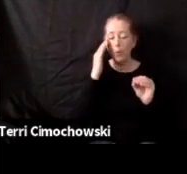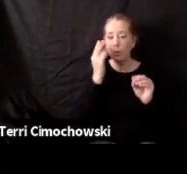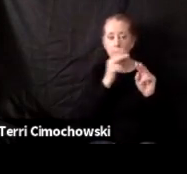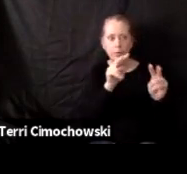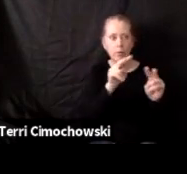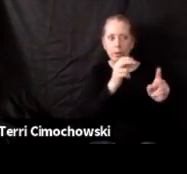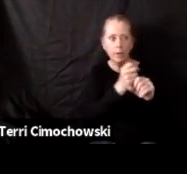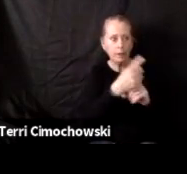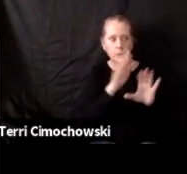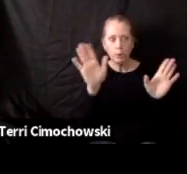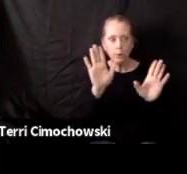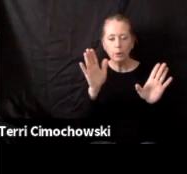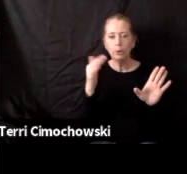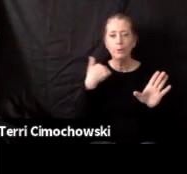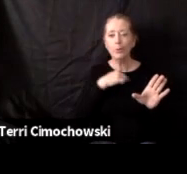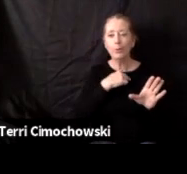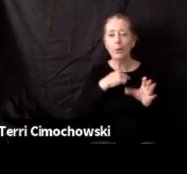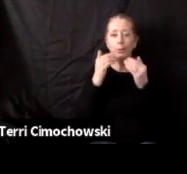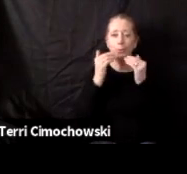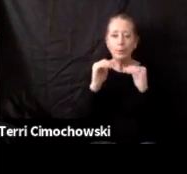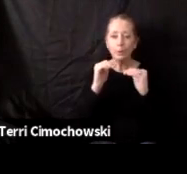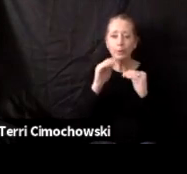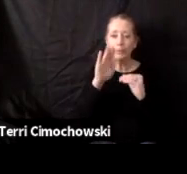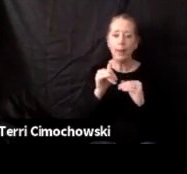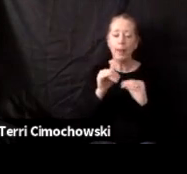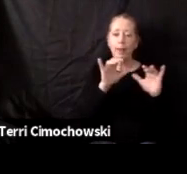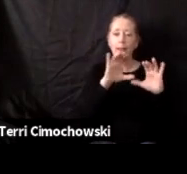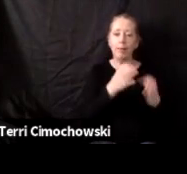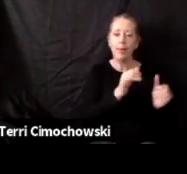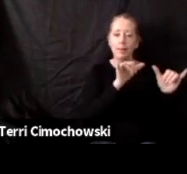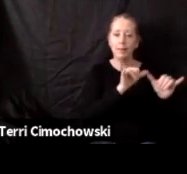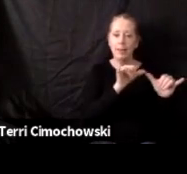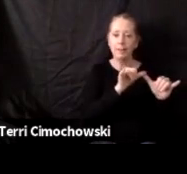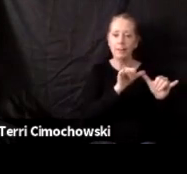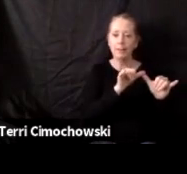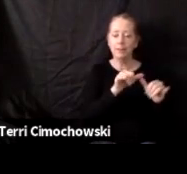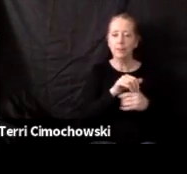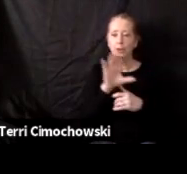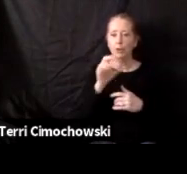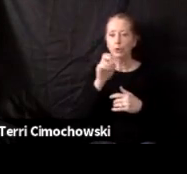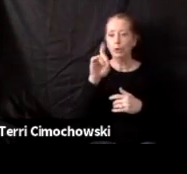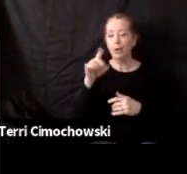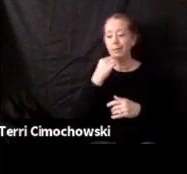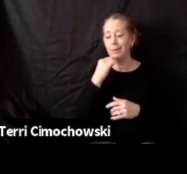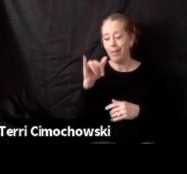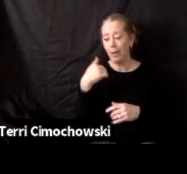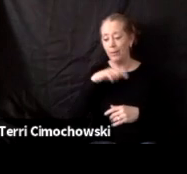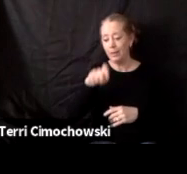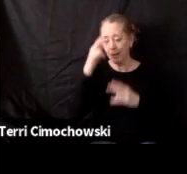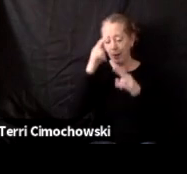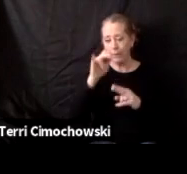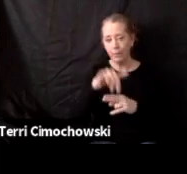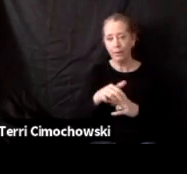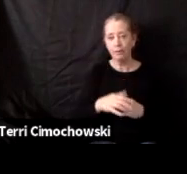we are restricted by class sizes, as Mr. Rayborn said, we have to honor that.